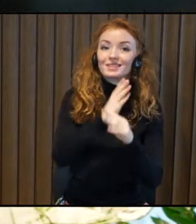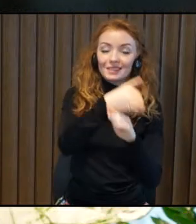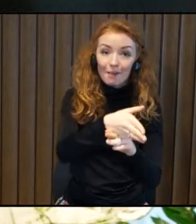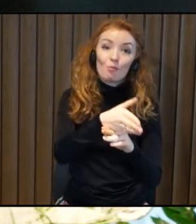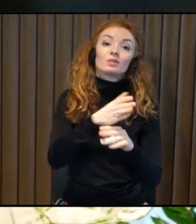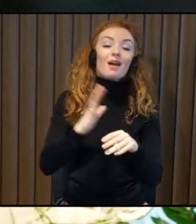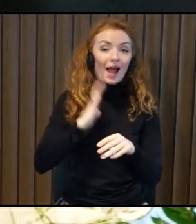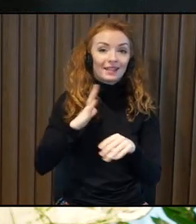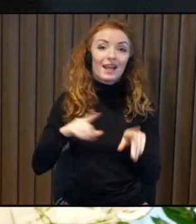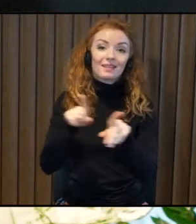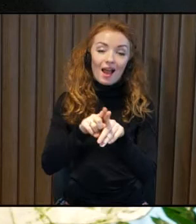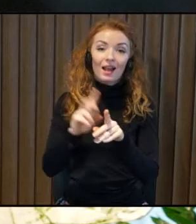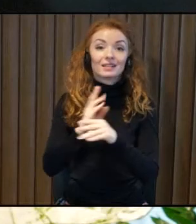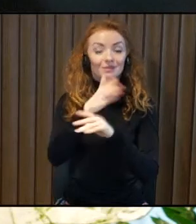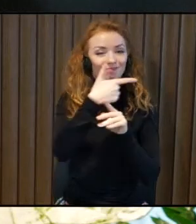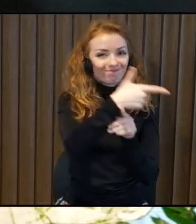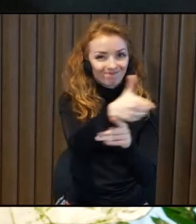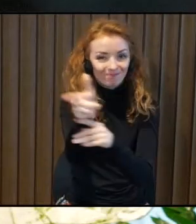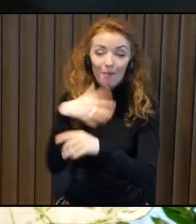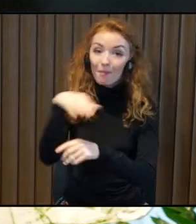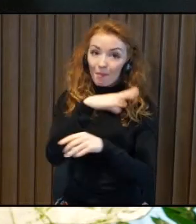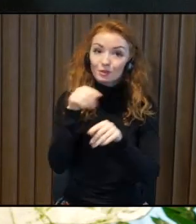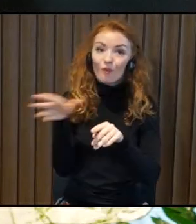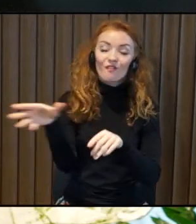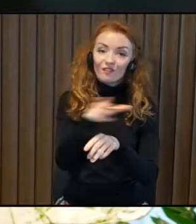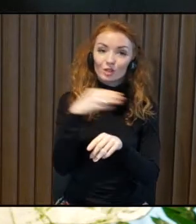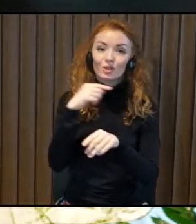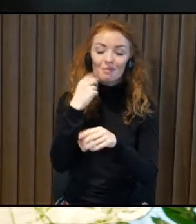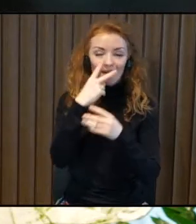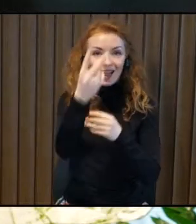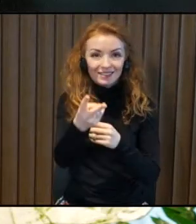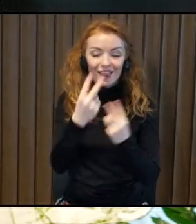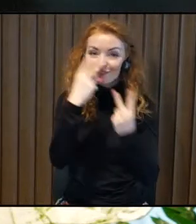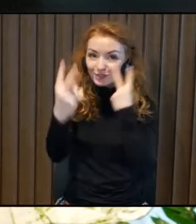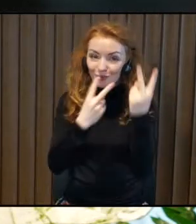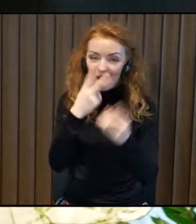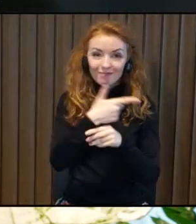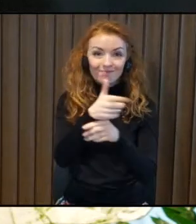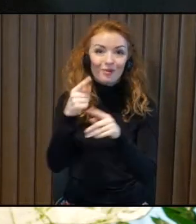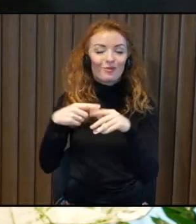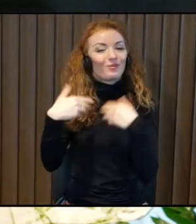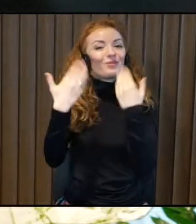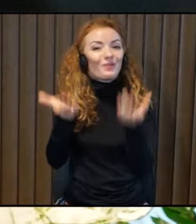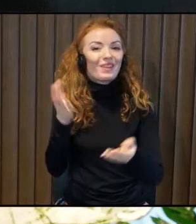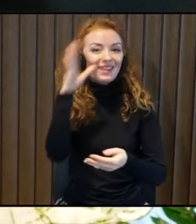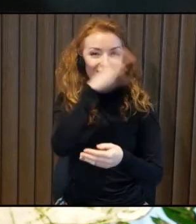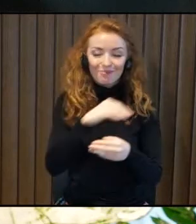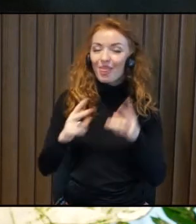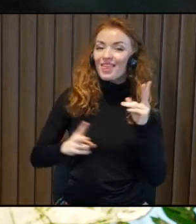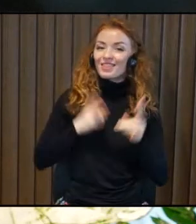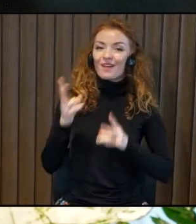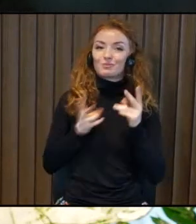will be sending all this, and we will also film all the